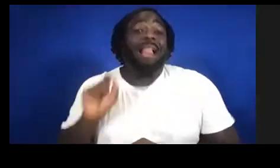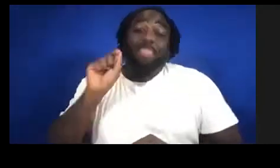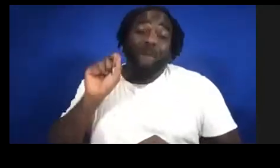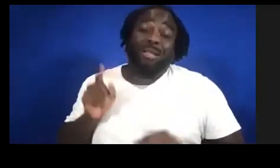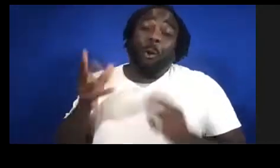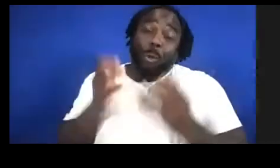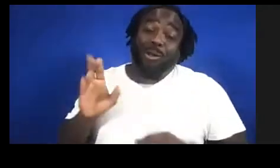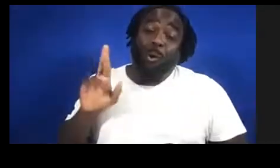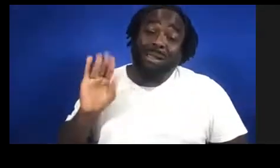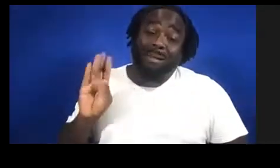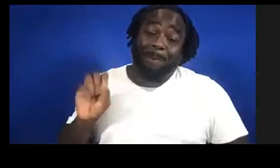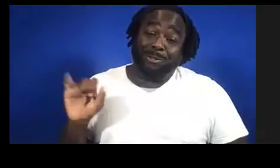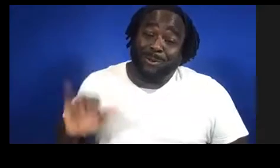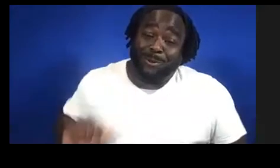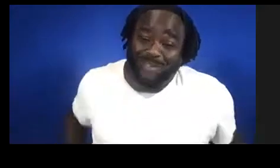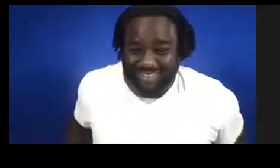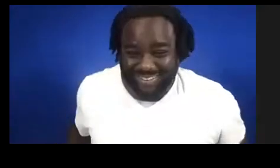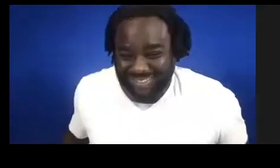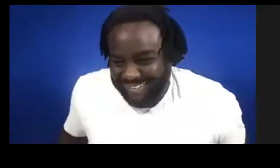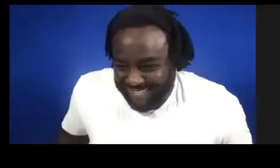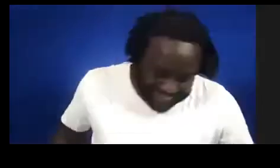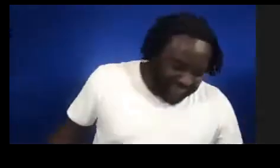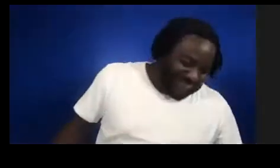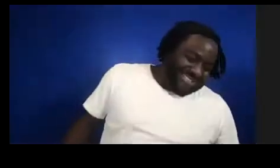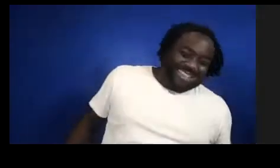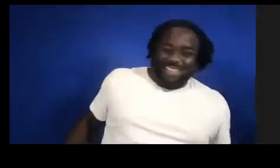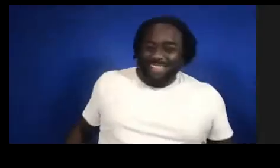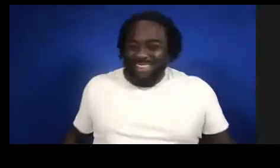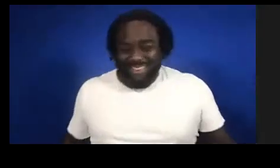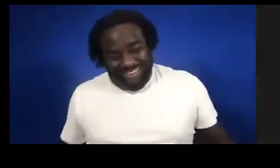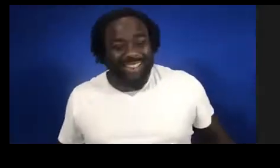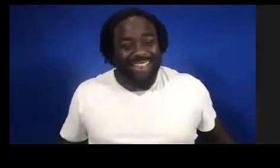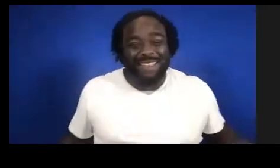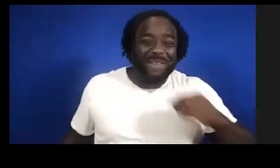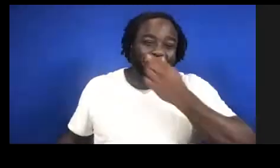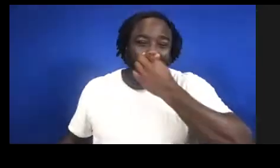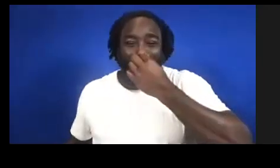from St. Louis, right? Therefore, he on them ribs too.